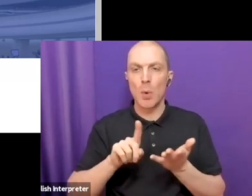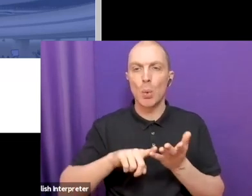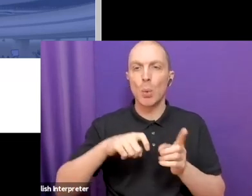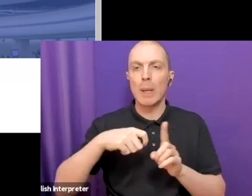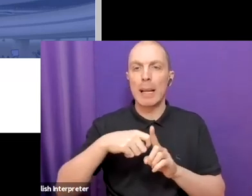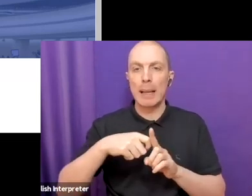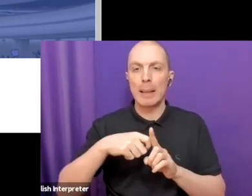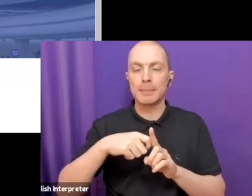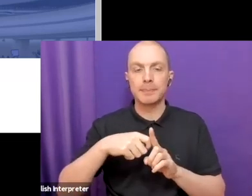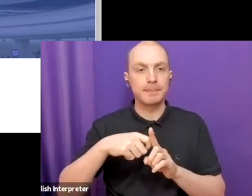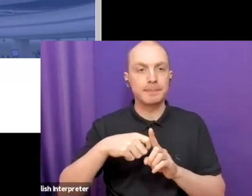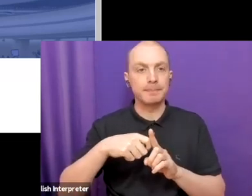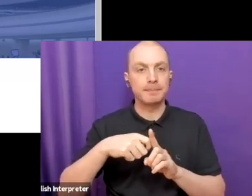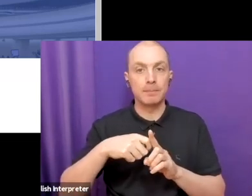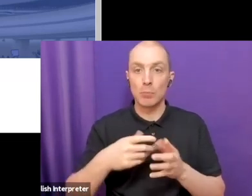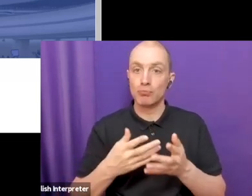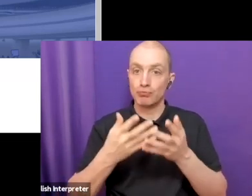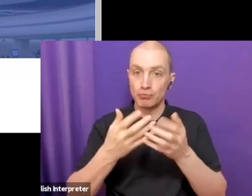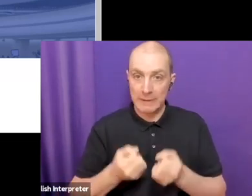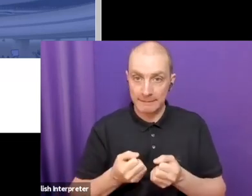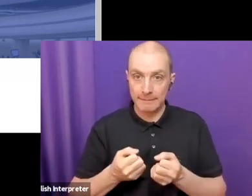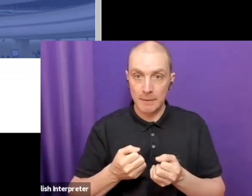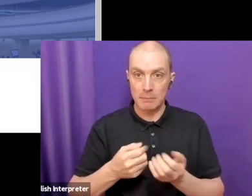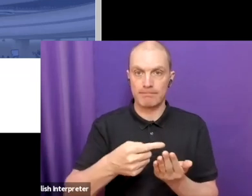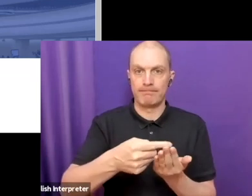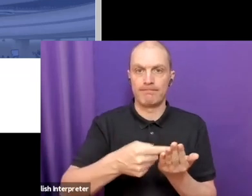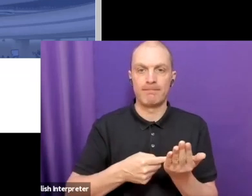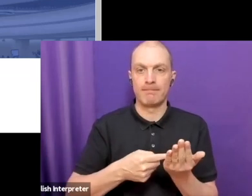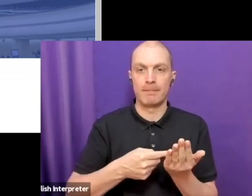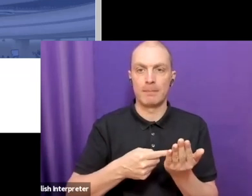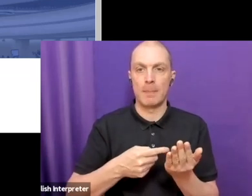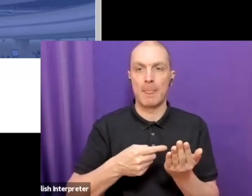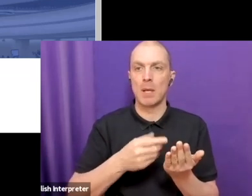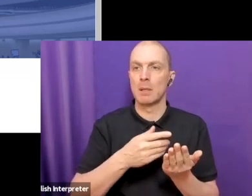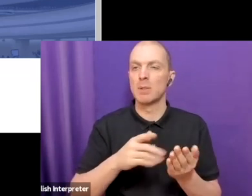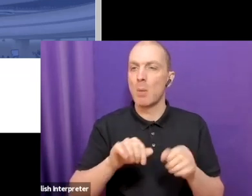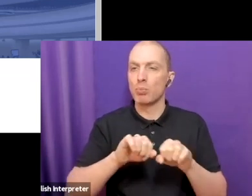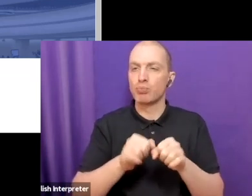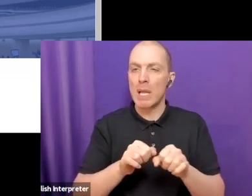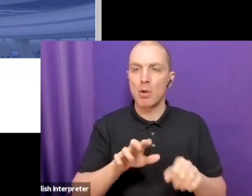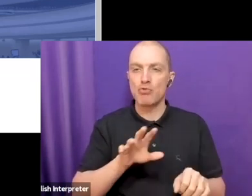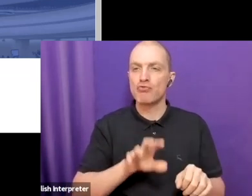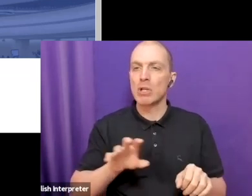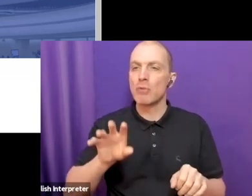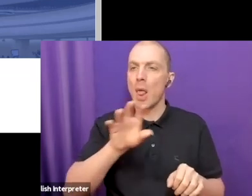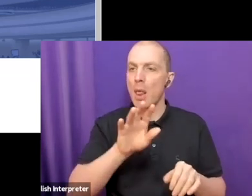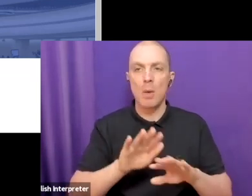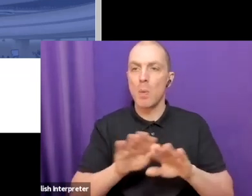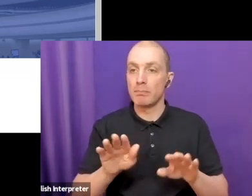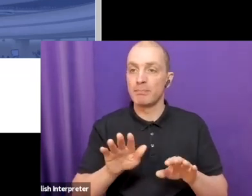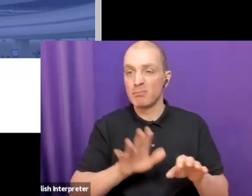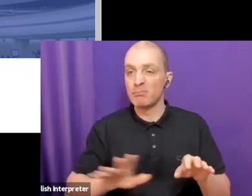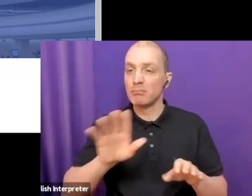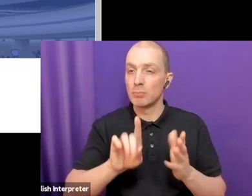split at the federal or regional level. But I will share with you in the chat, after I show